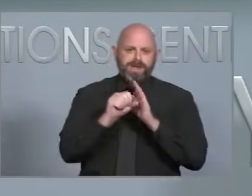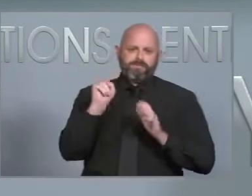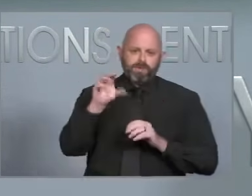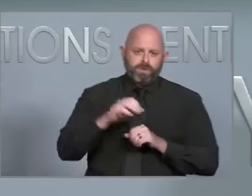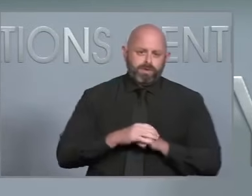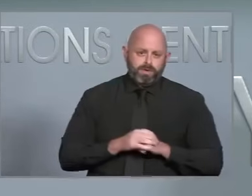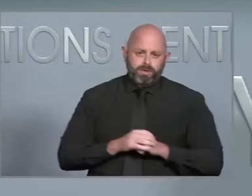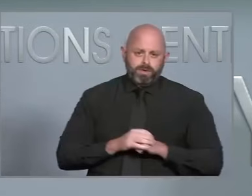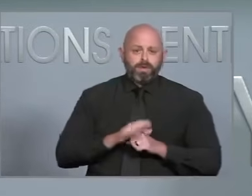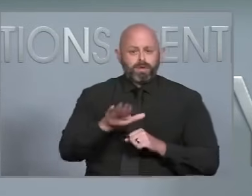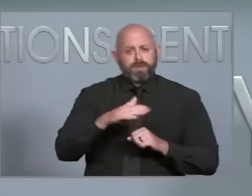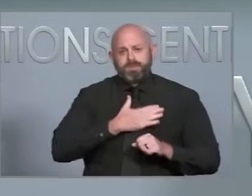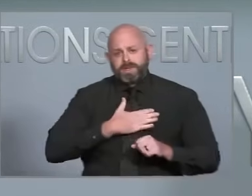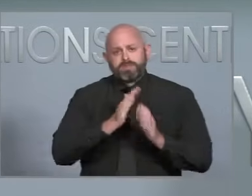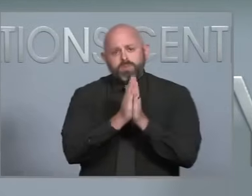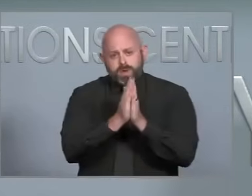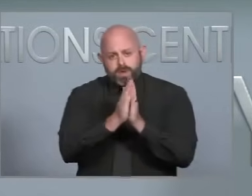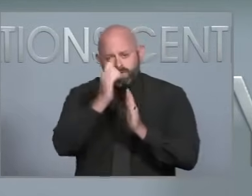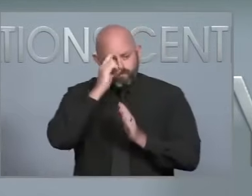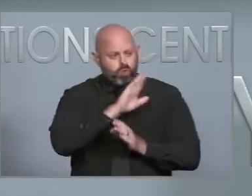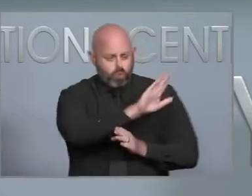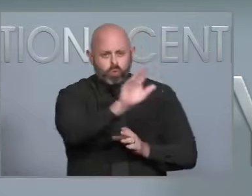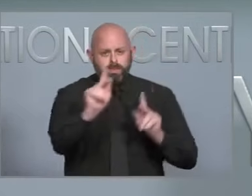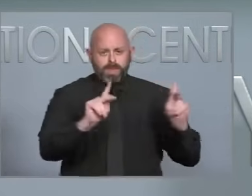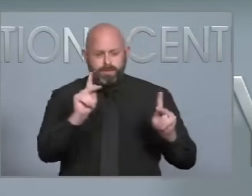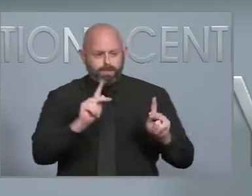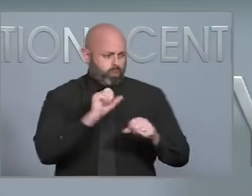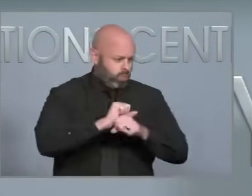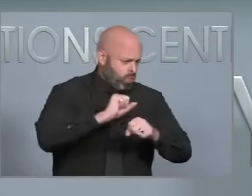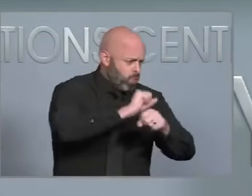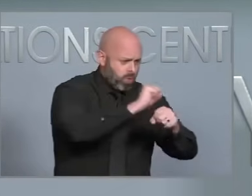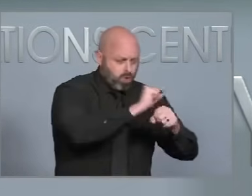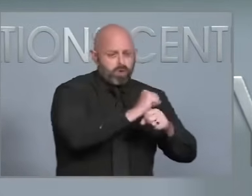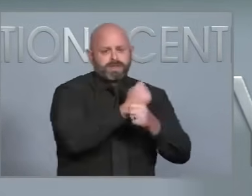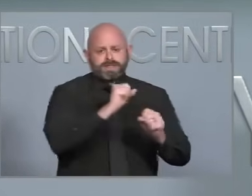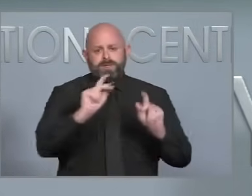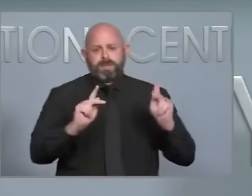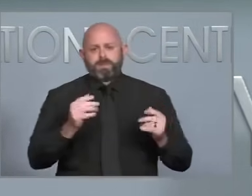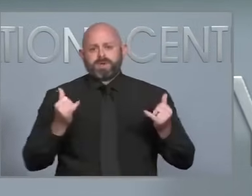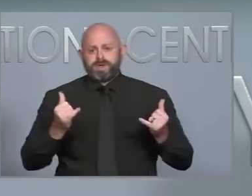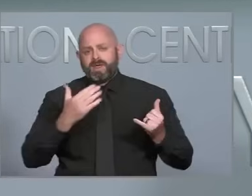just have your prayers with those individuals that are out there today. Thank you very much, Governor.